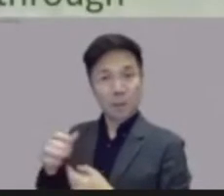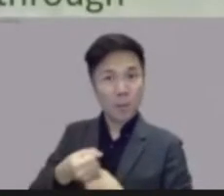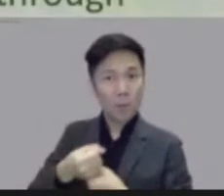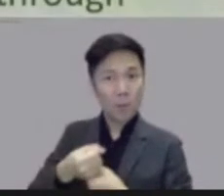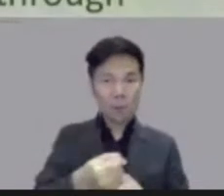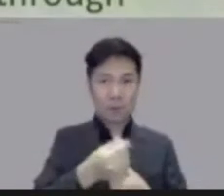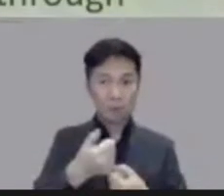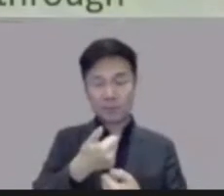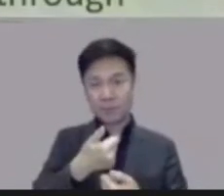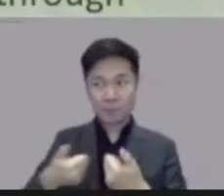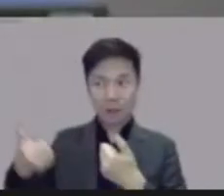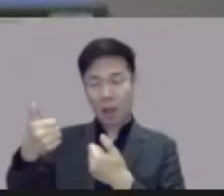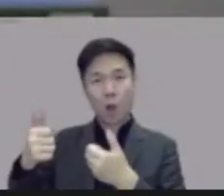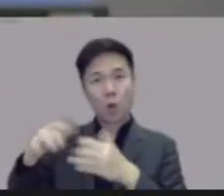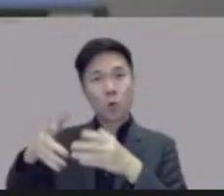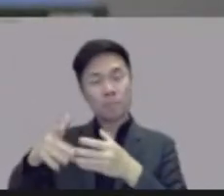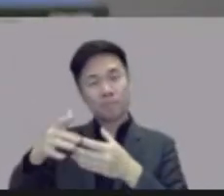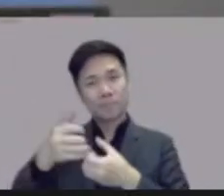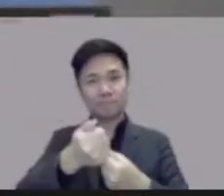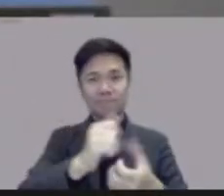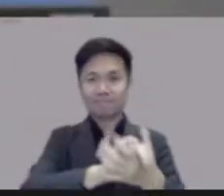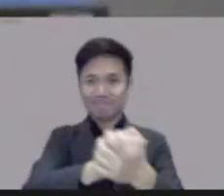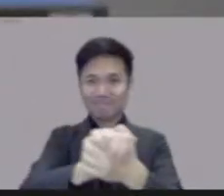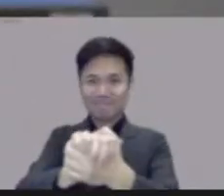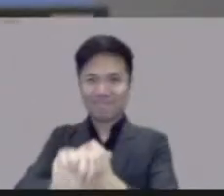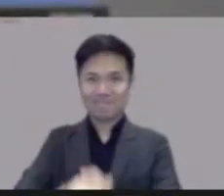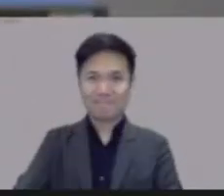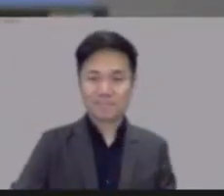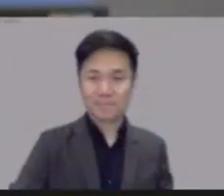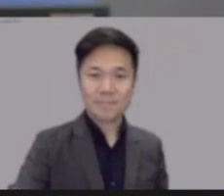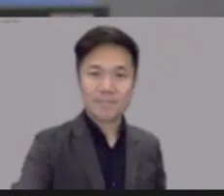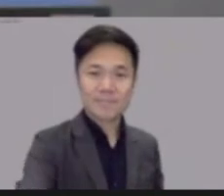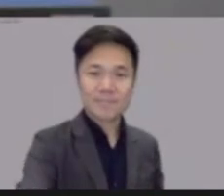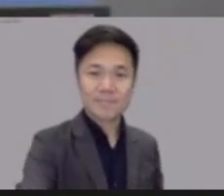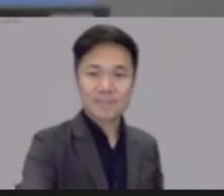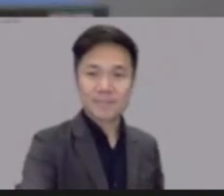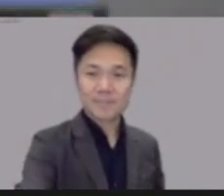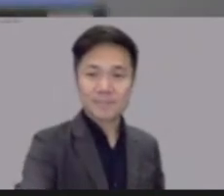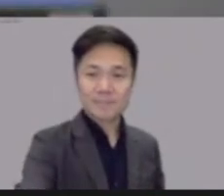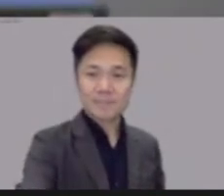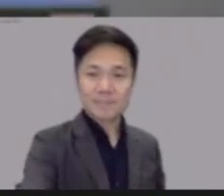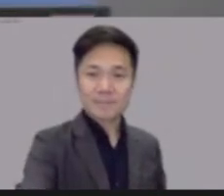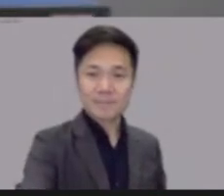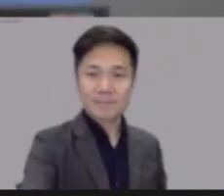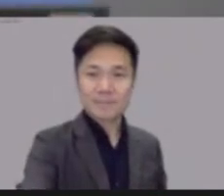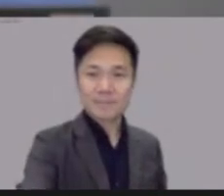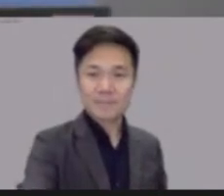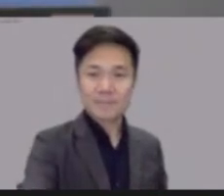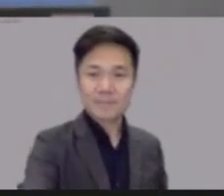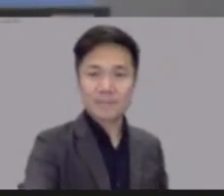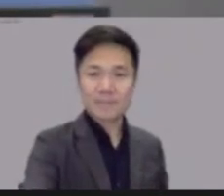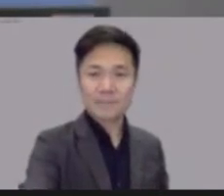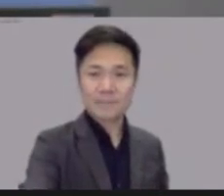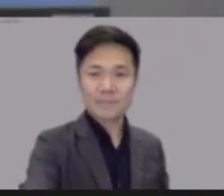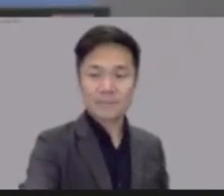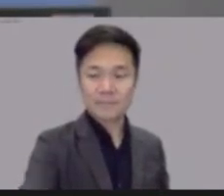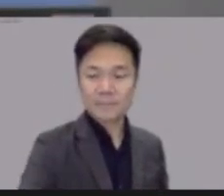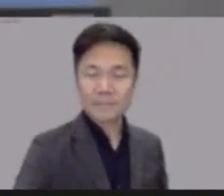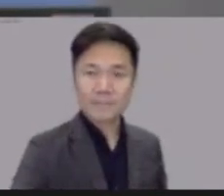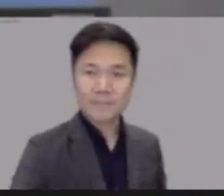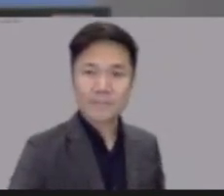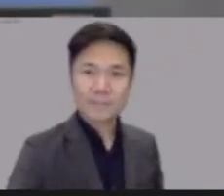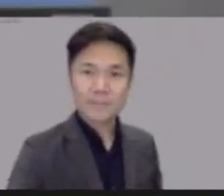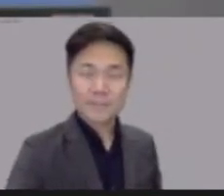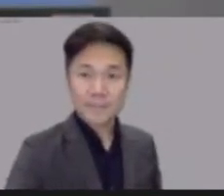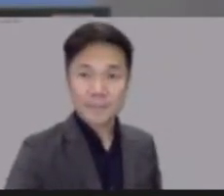many thanks umia for this perspective from the youth on the topic at hand at this session